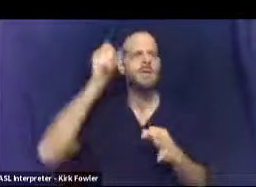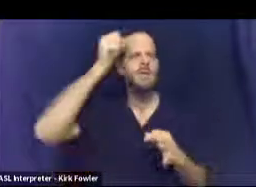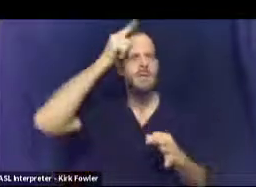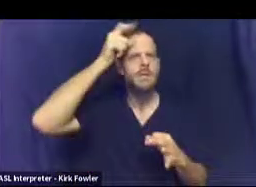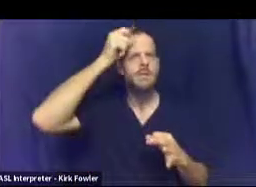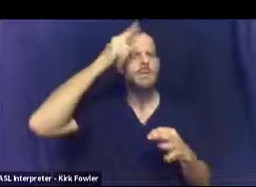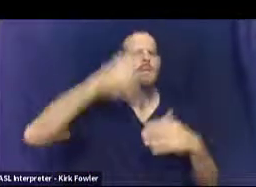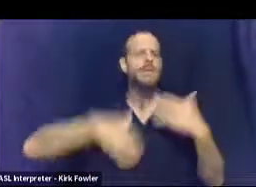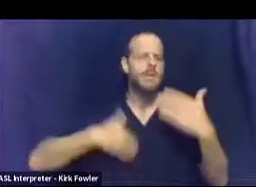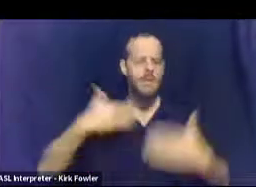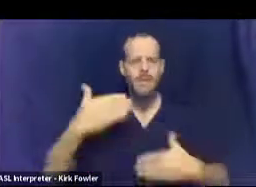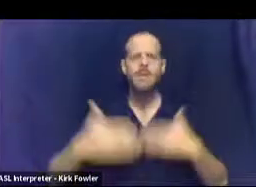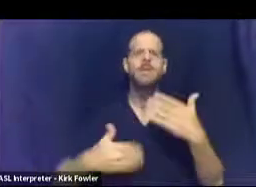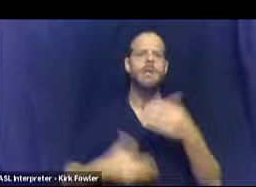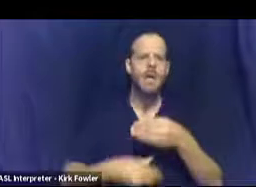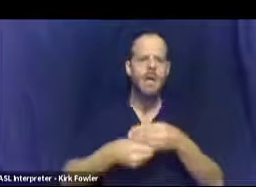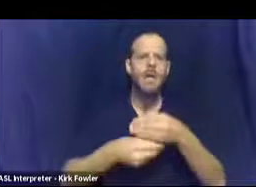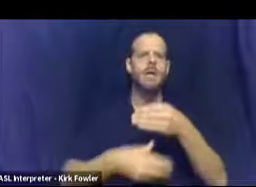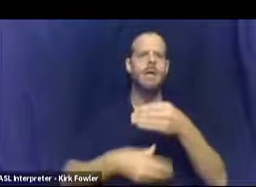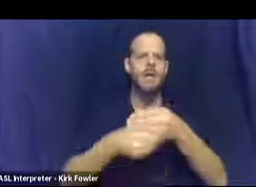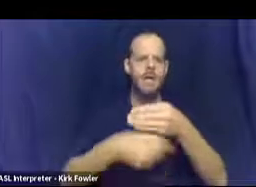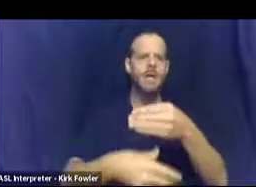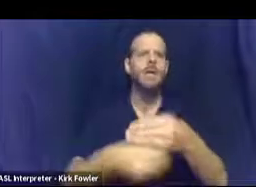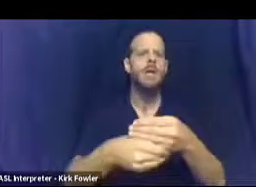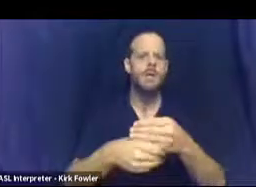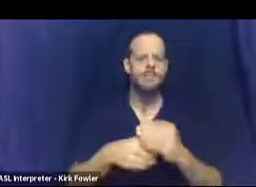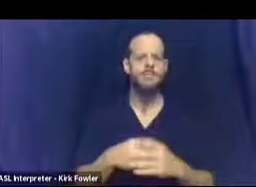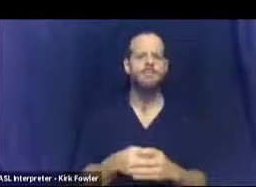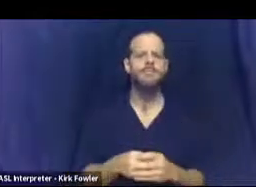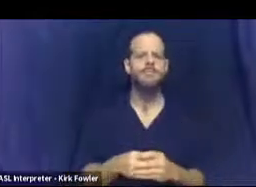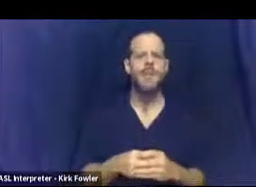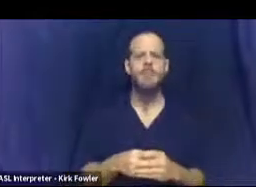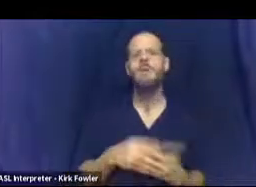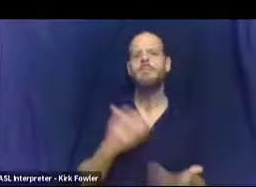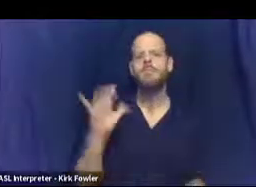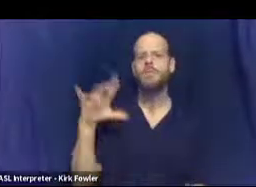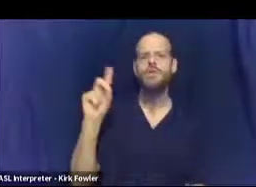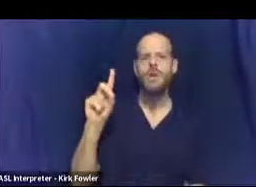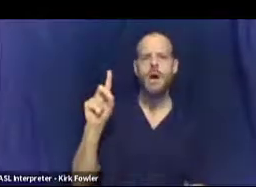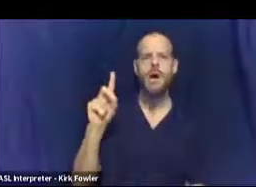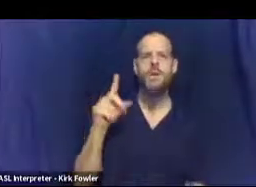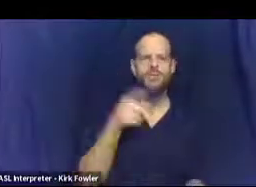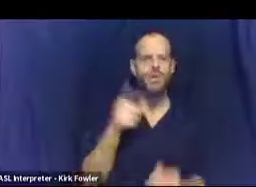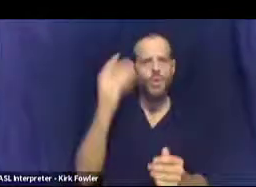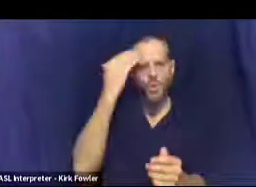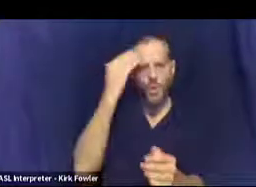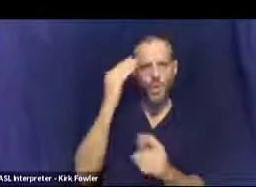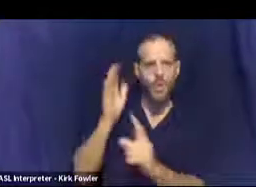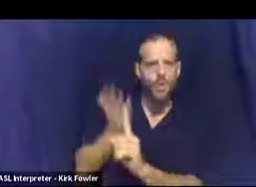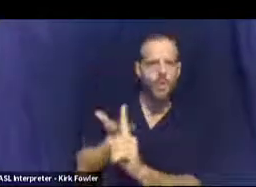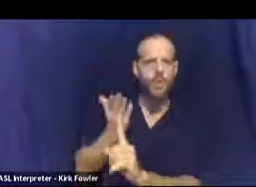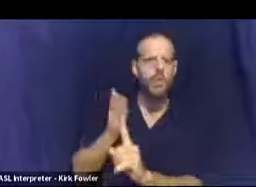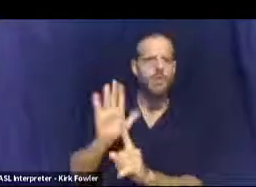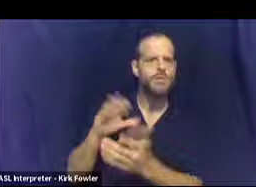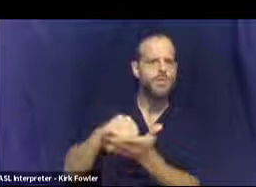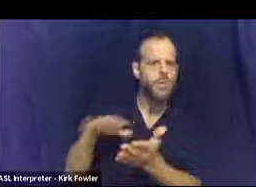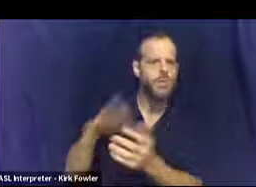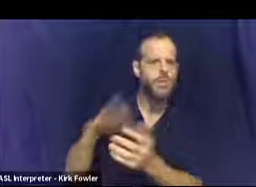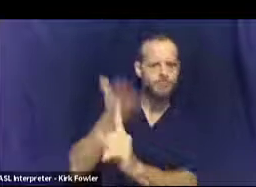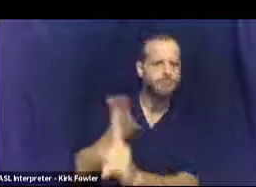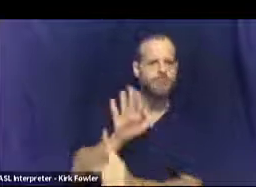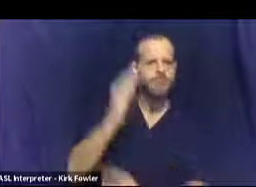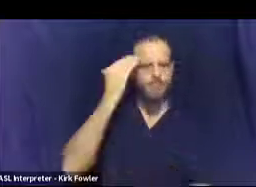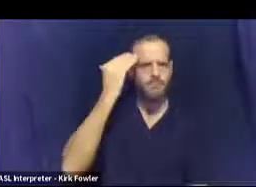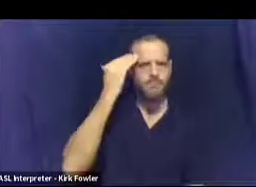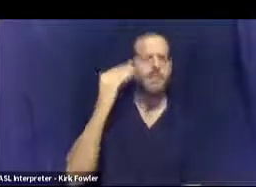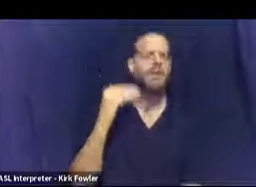again, if you know your child or your student and you know your comfort level, don't make this something that